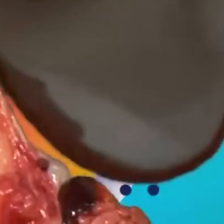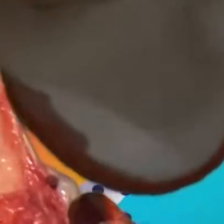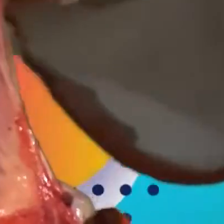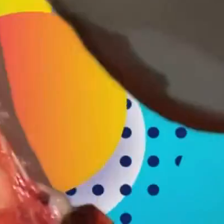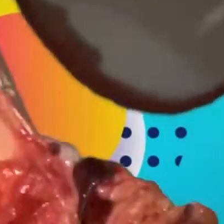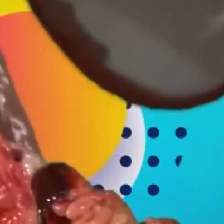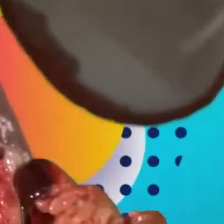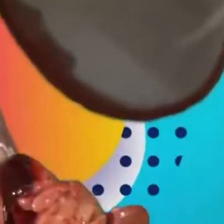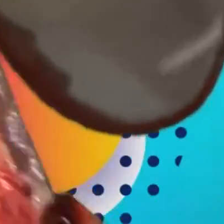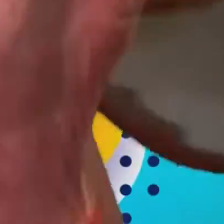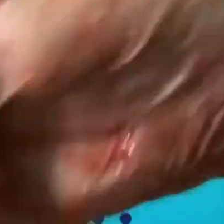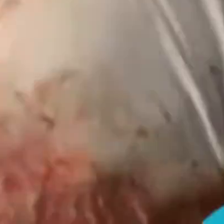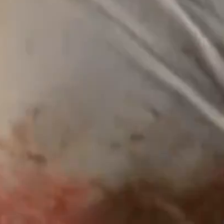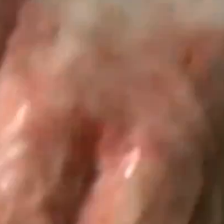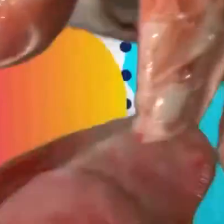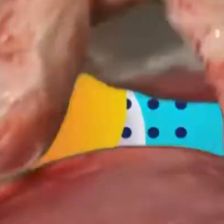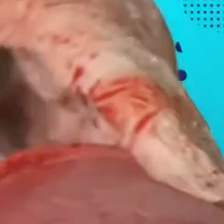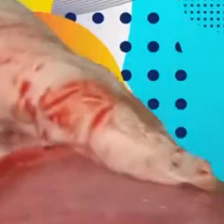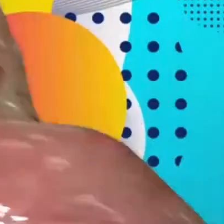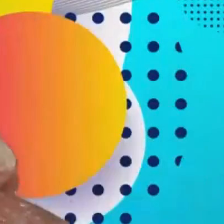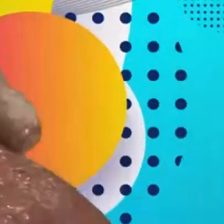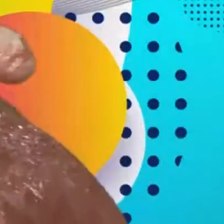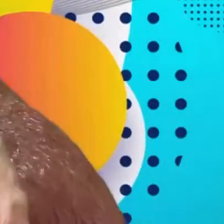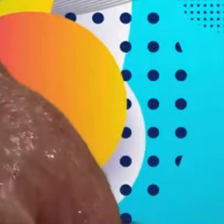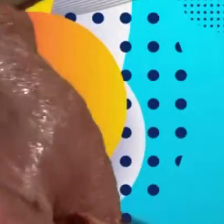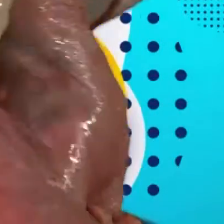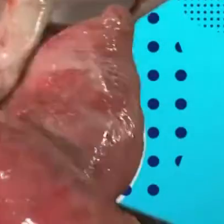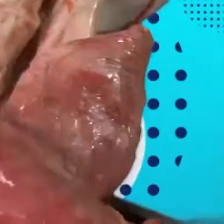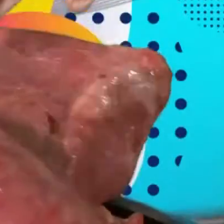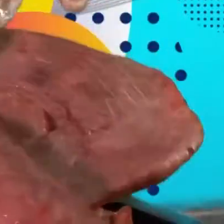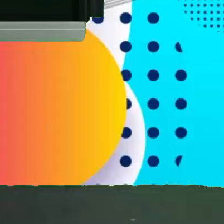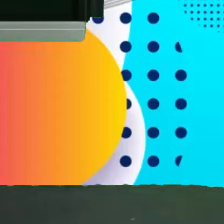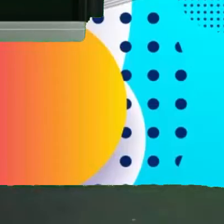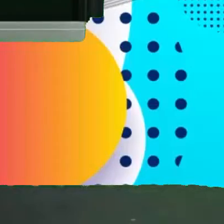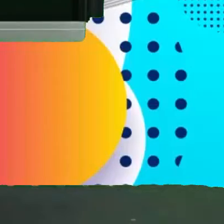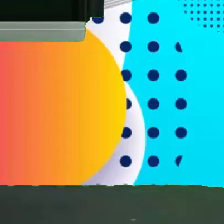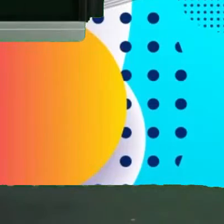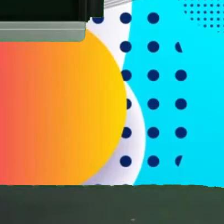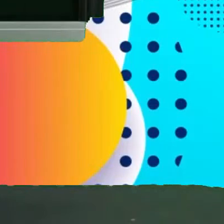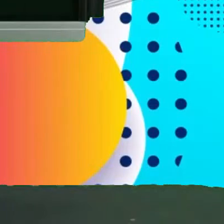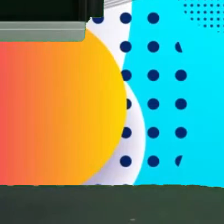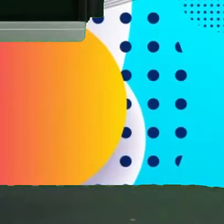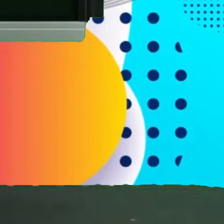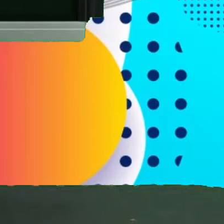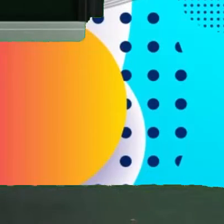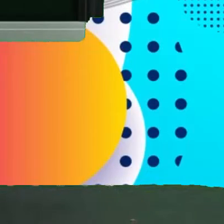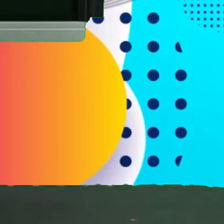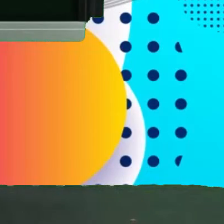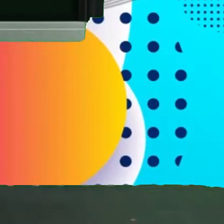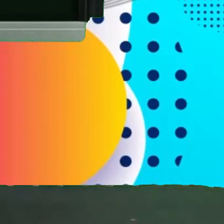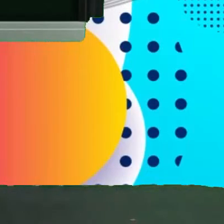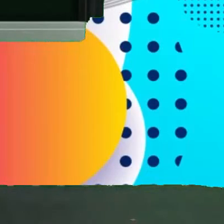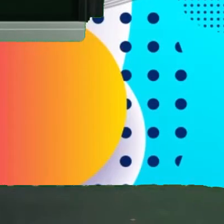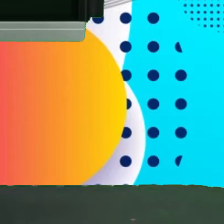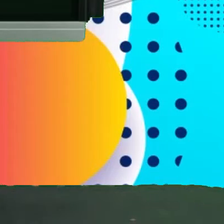As I said to you, there's absolutely no muscle whatsoever in the lungs. So what's going to happen? Remember, this